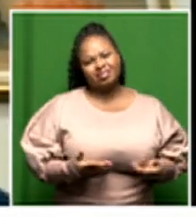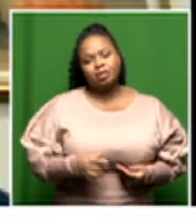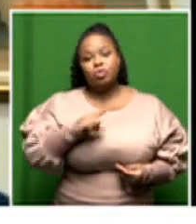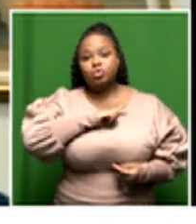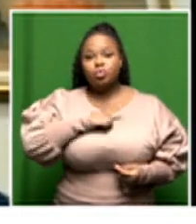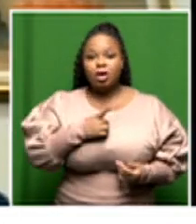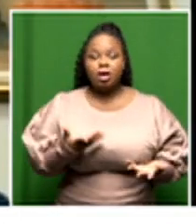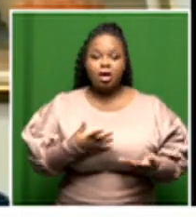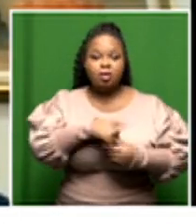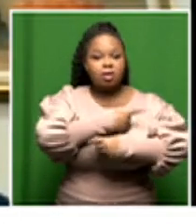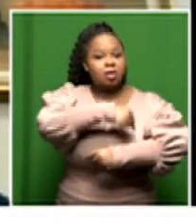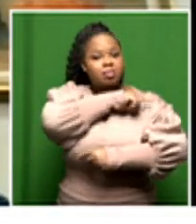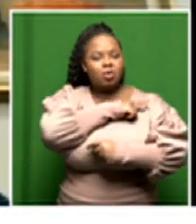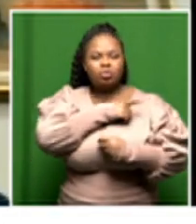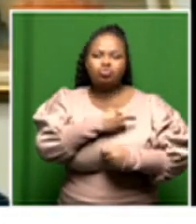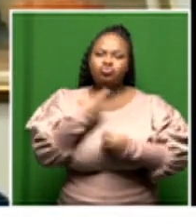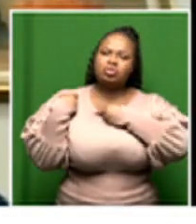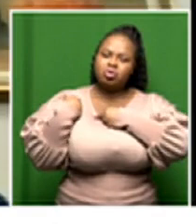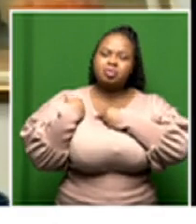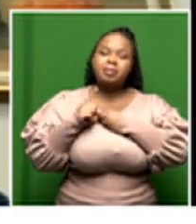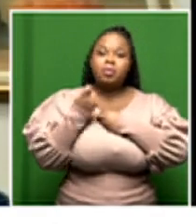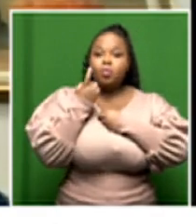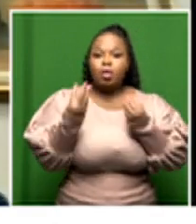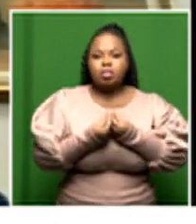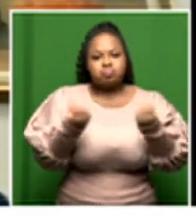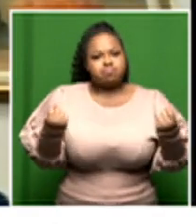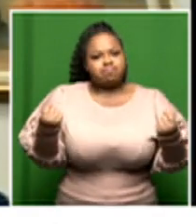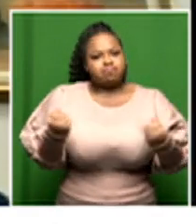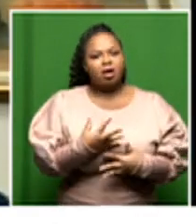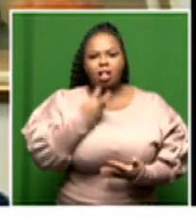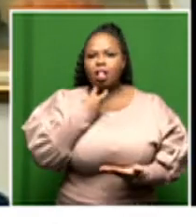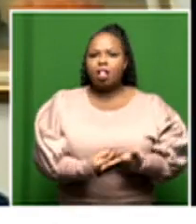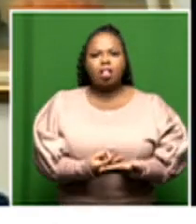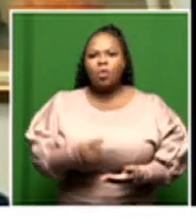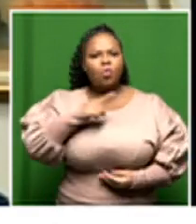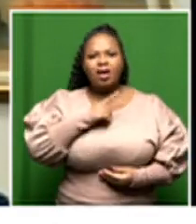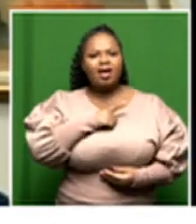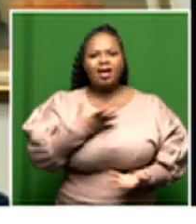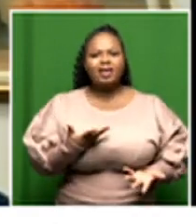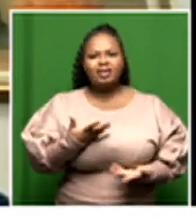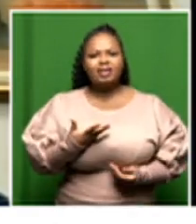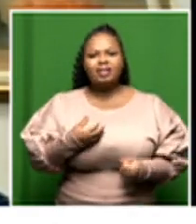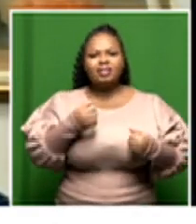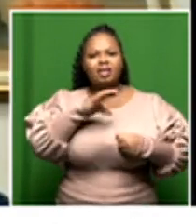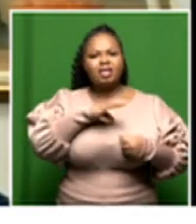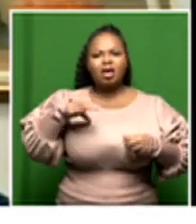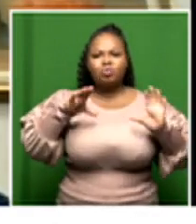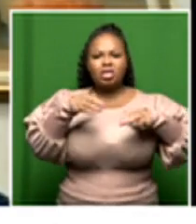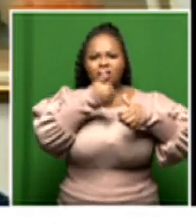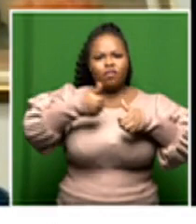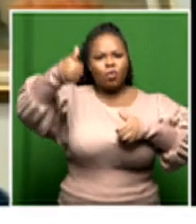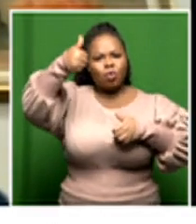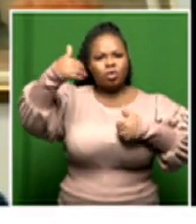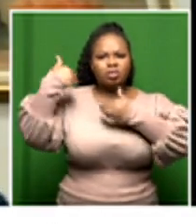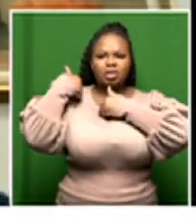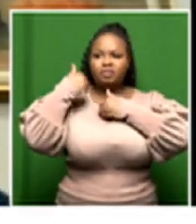a huge responsibility, and what was shocking is how long it took the Security Council to actually deliberate on this